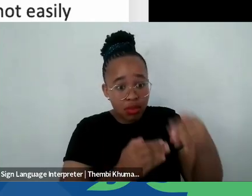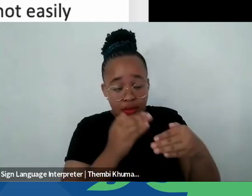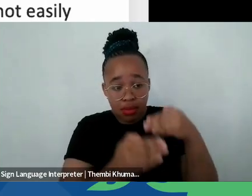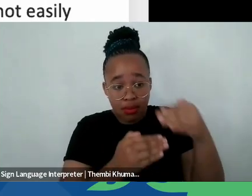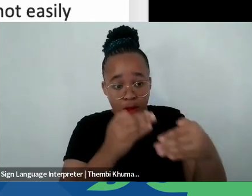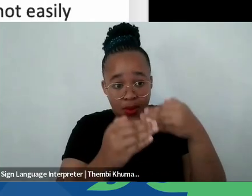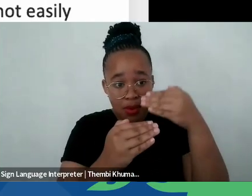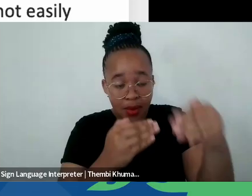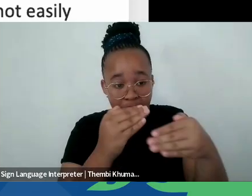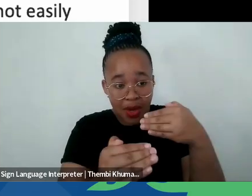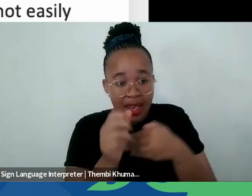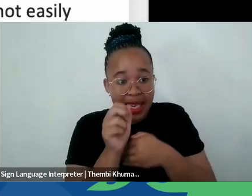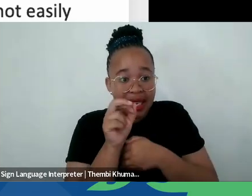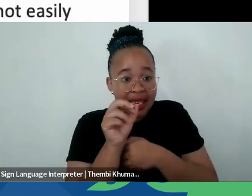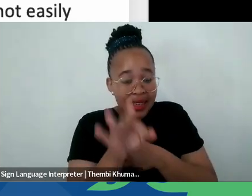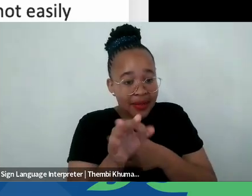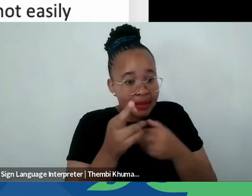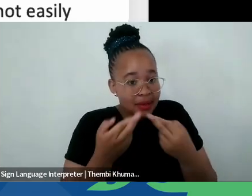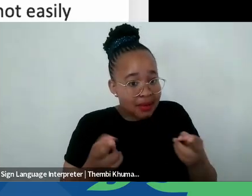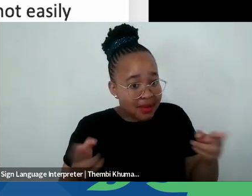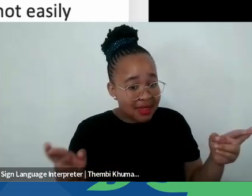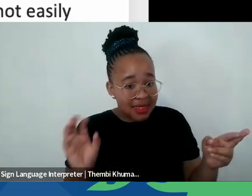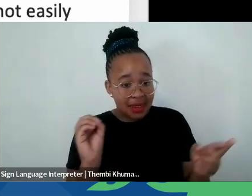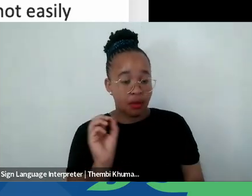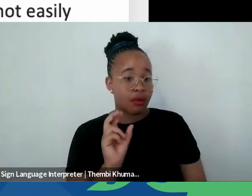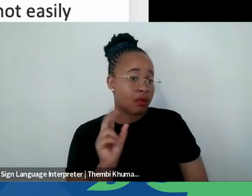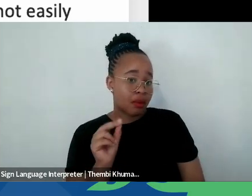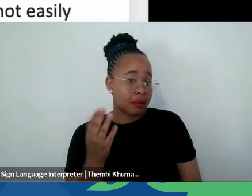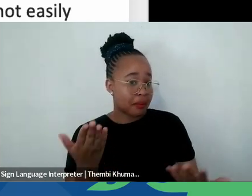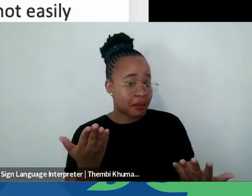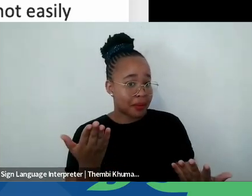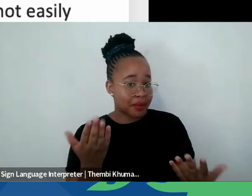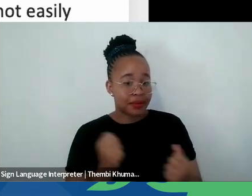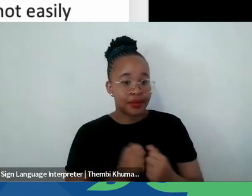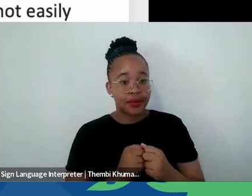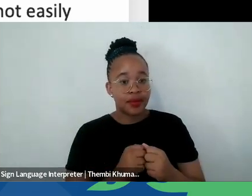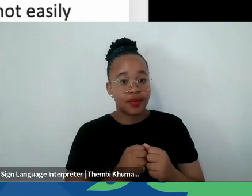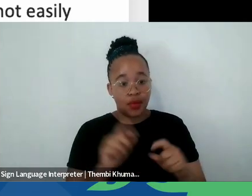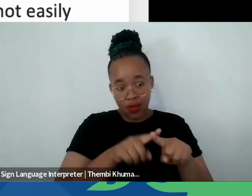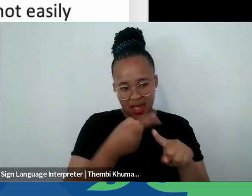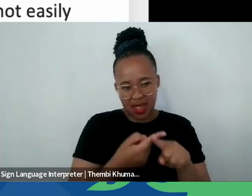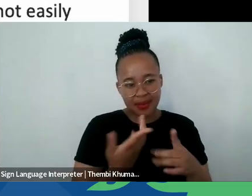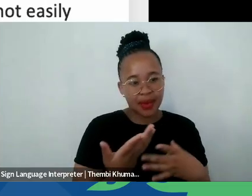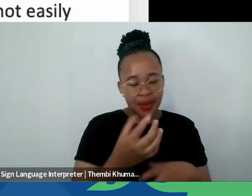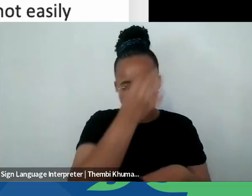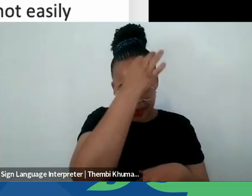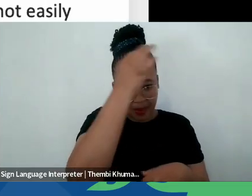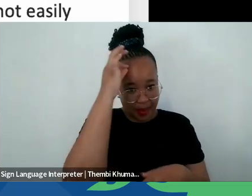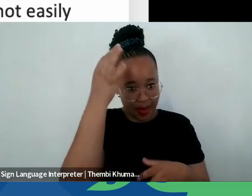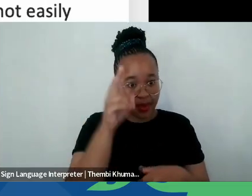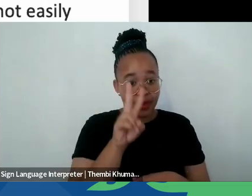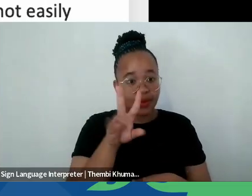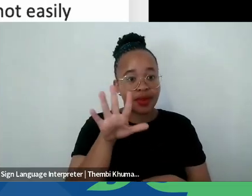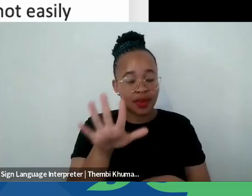of resources? So, for example, after March 25, we went into another 6